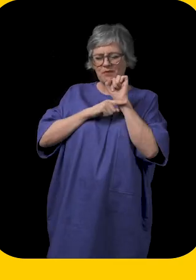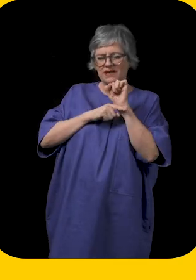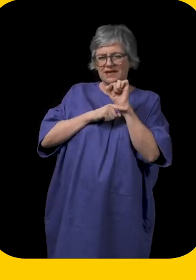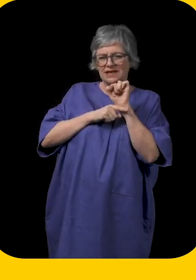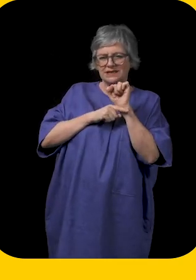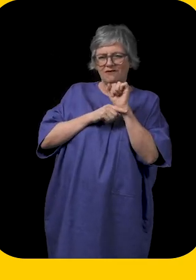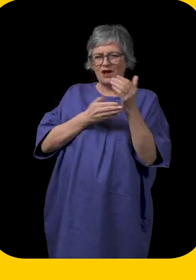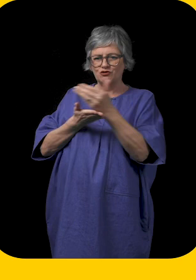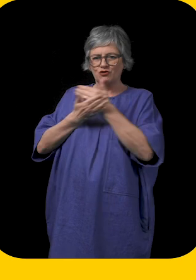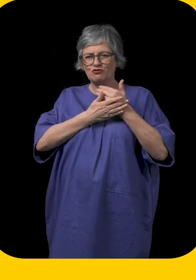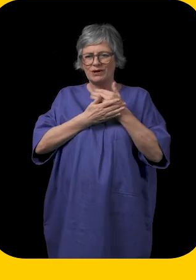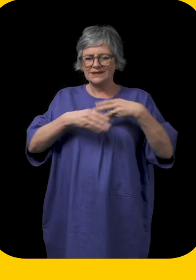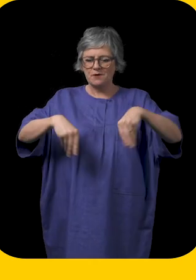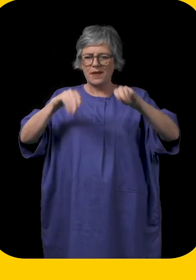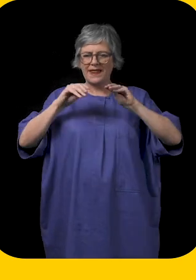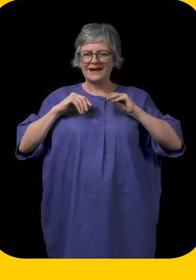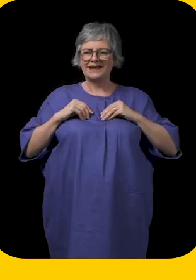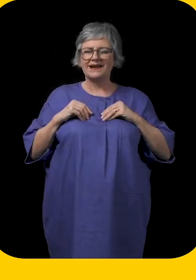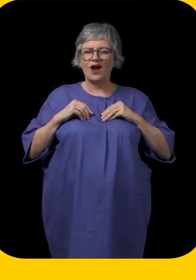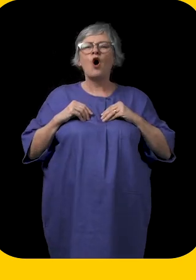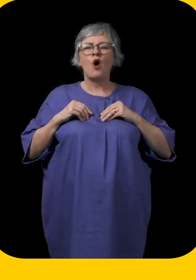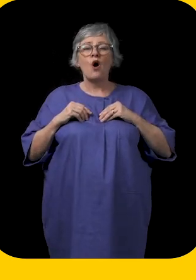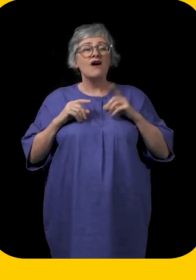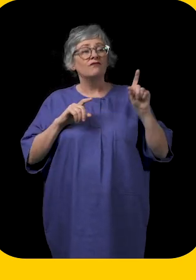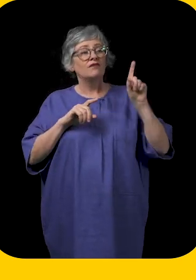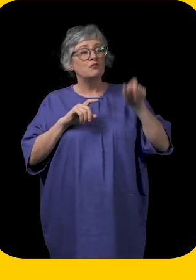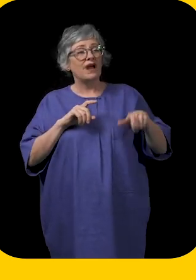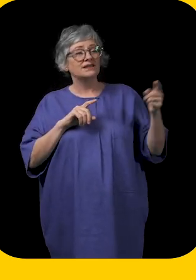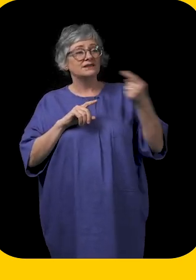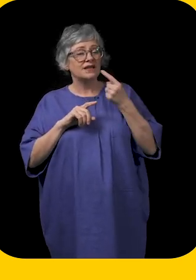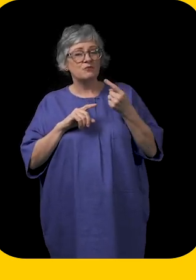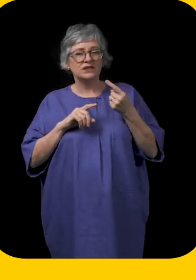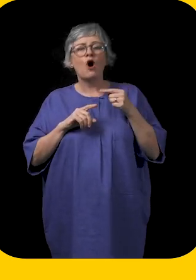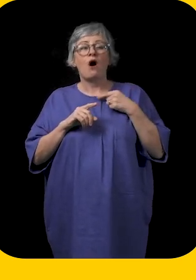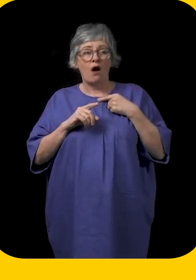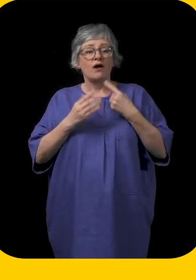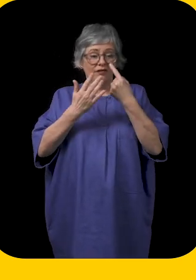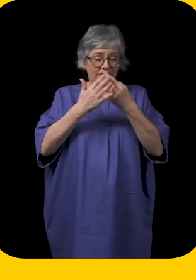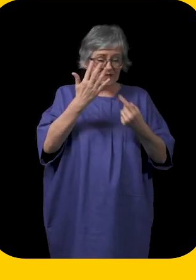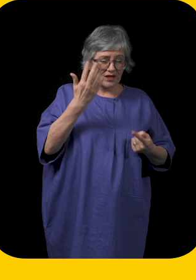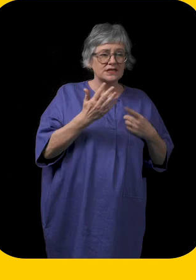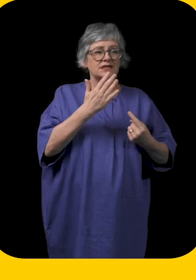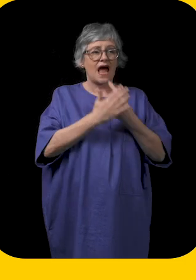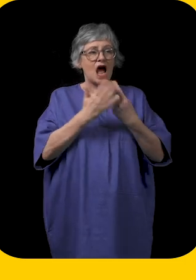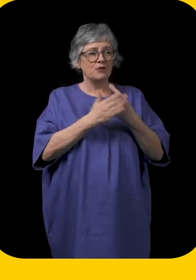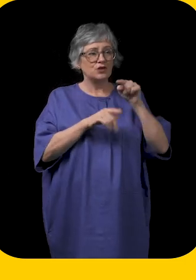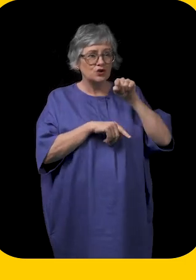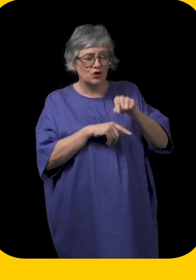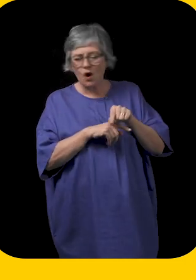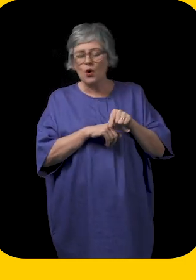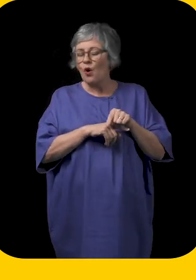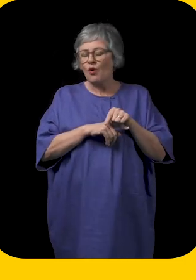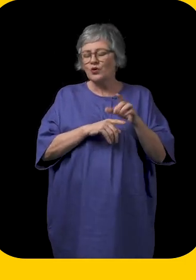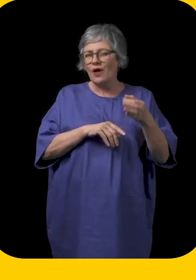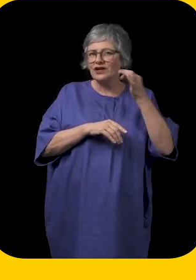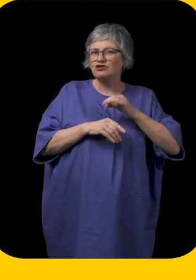I wish I had fiction around me, almost like this protective security blanket, where if someone did then come and say, oh, so, you know, XYZ has